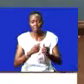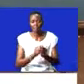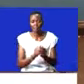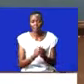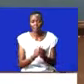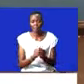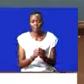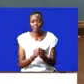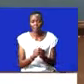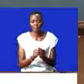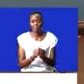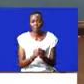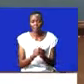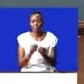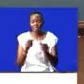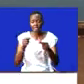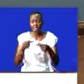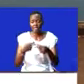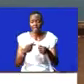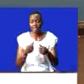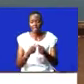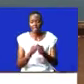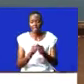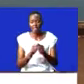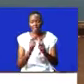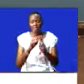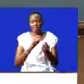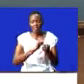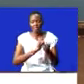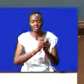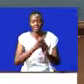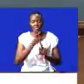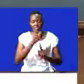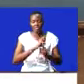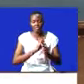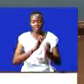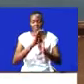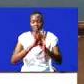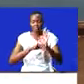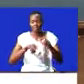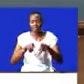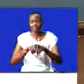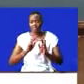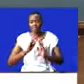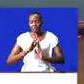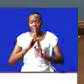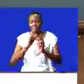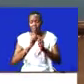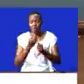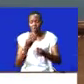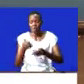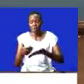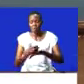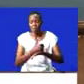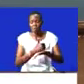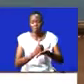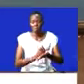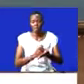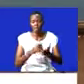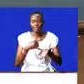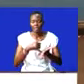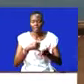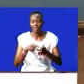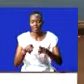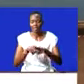Scaleways, Adapting to Climate Change Project, and also a report on resource mobilization initiatives and